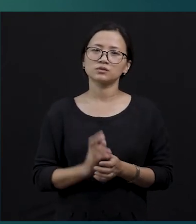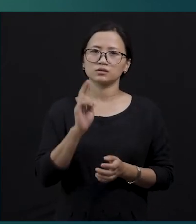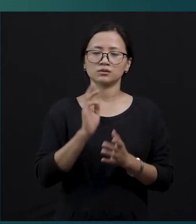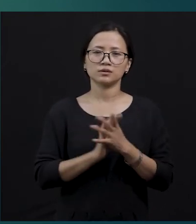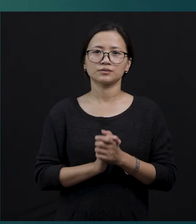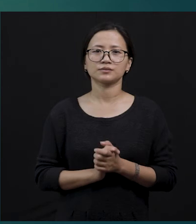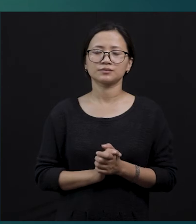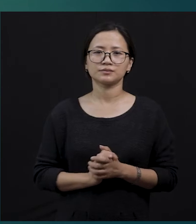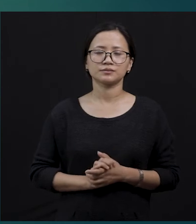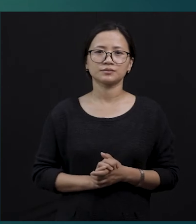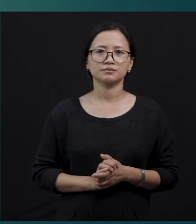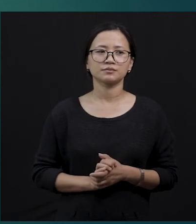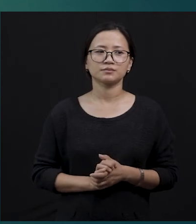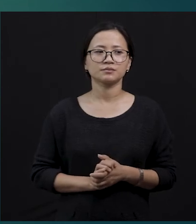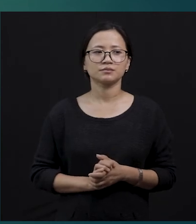have